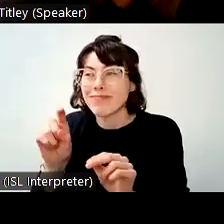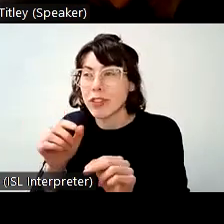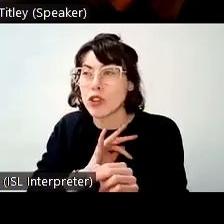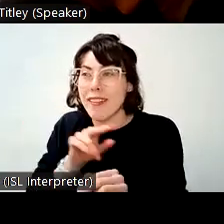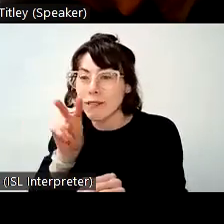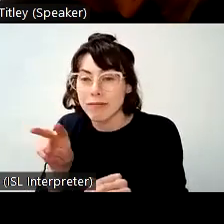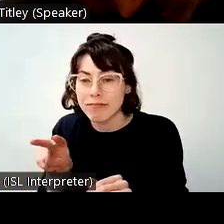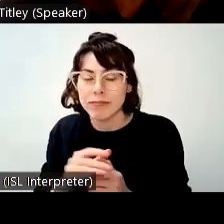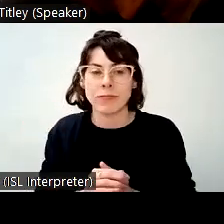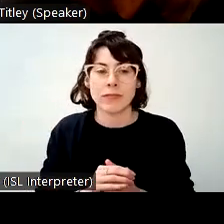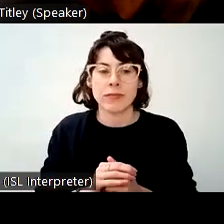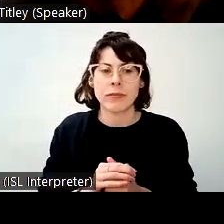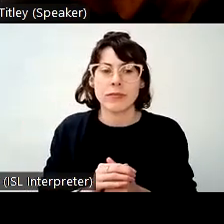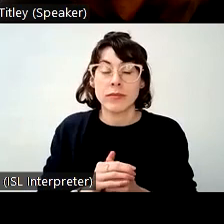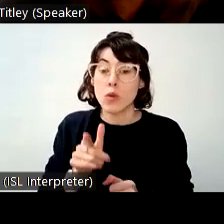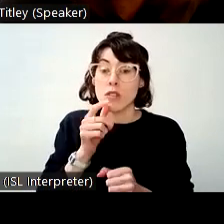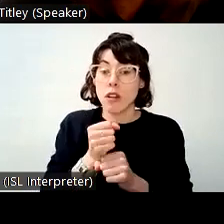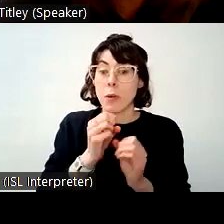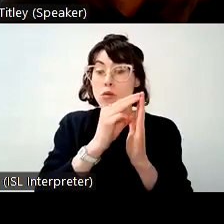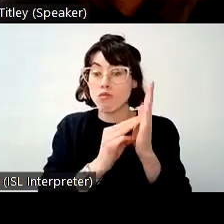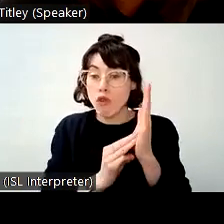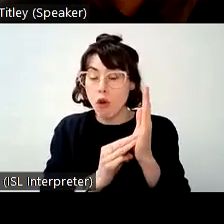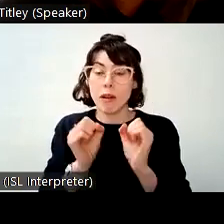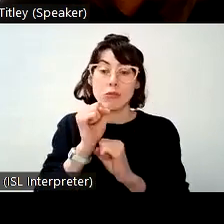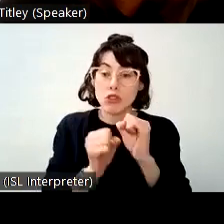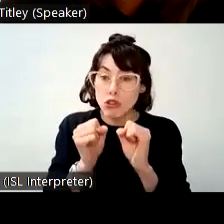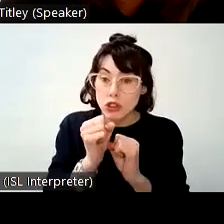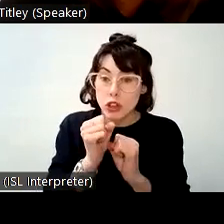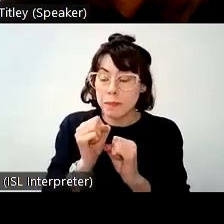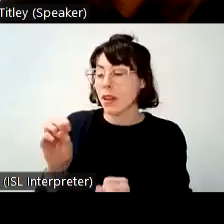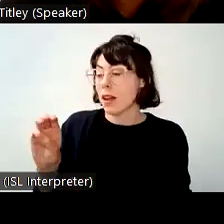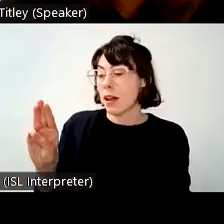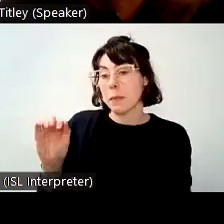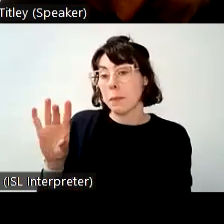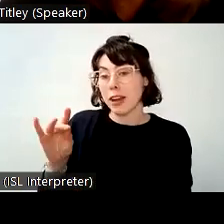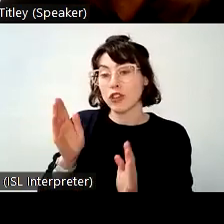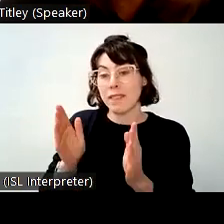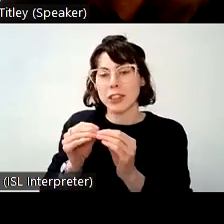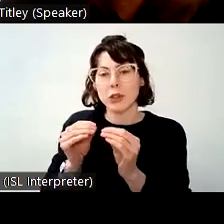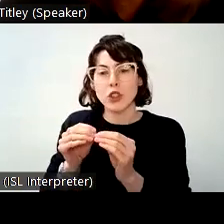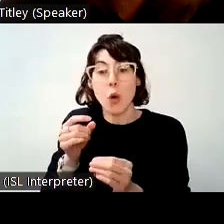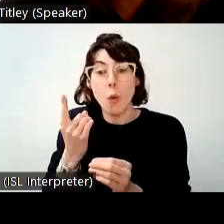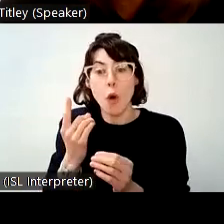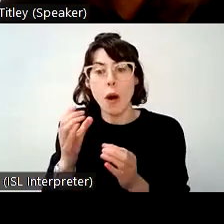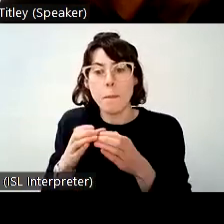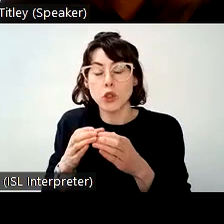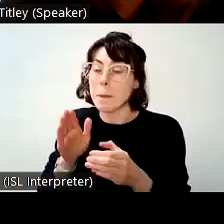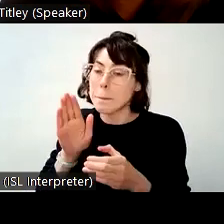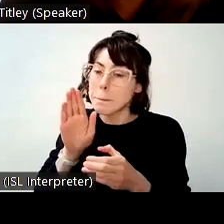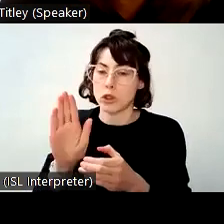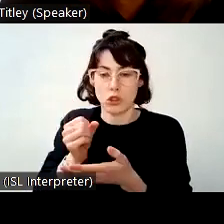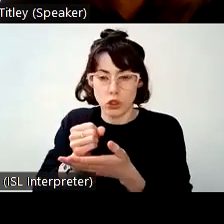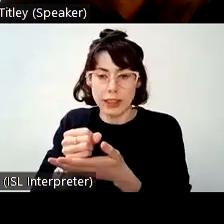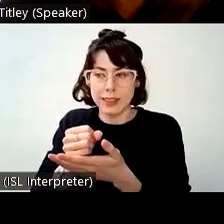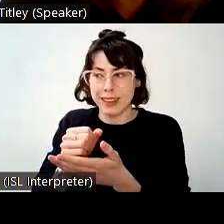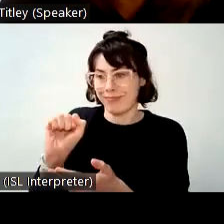programme structure. So as Patrick said earlier, there's one compulsory module that Patrick coordinates and